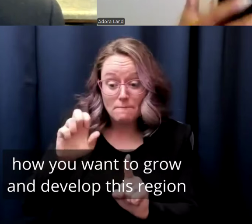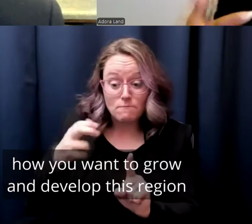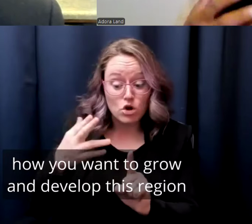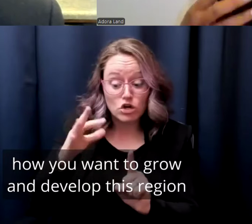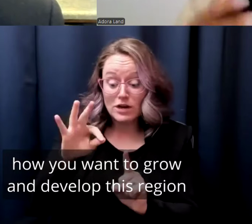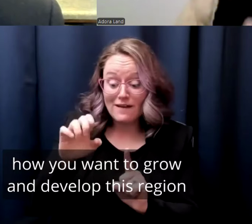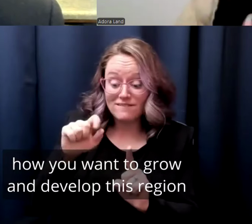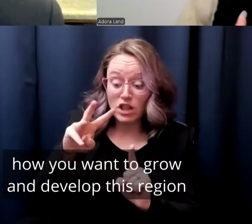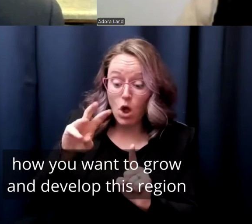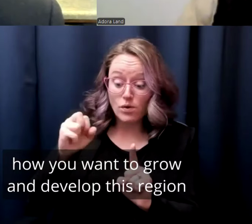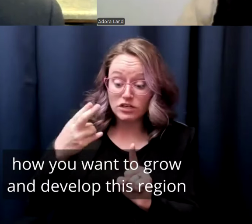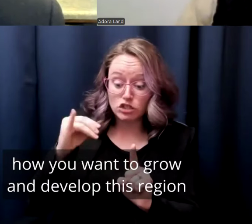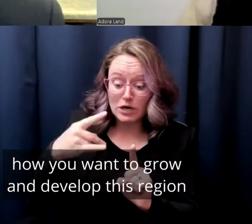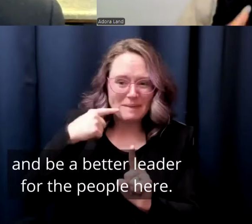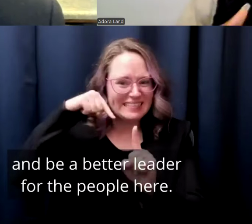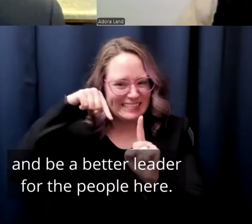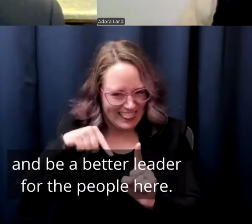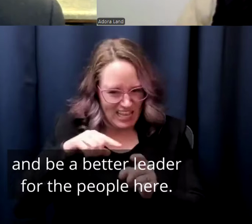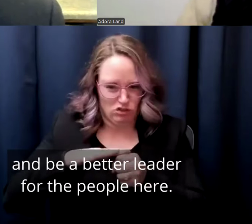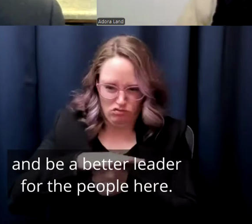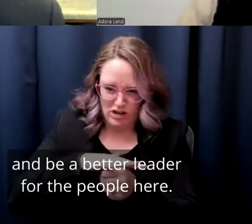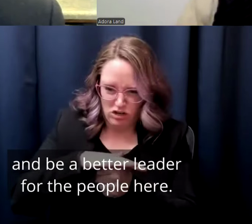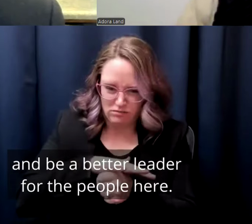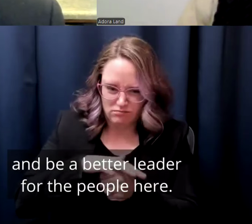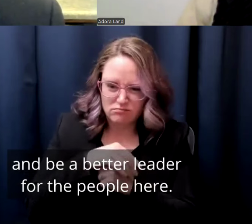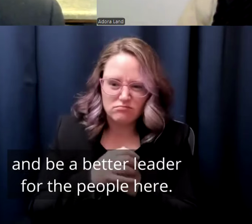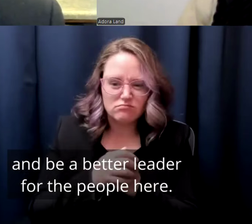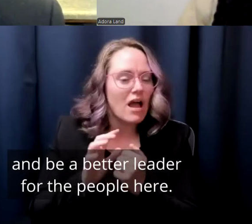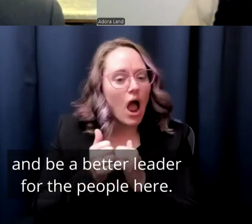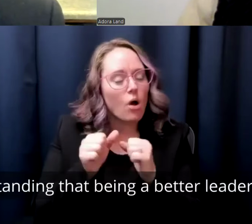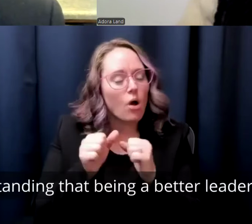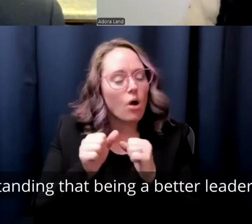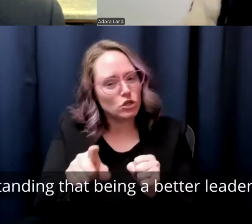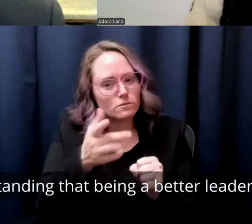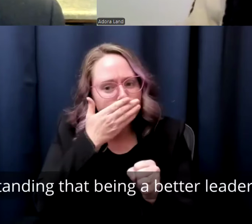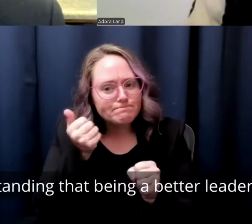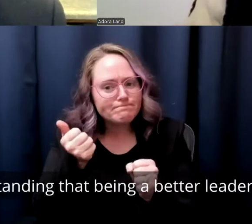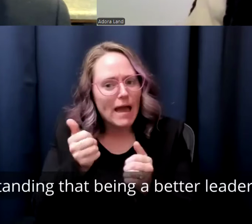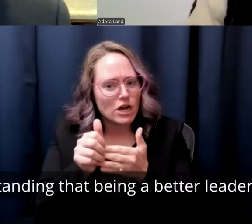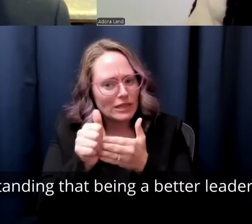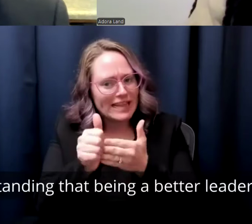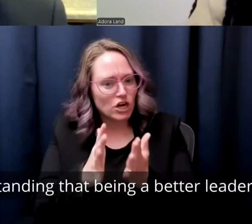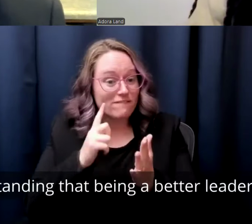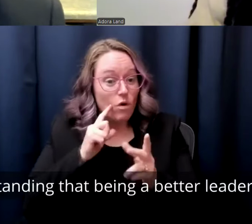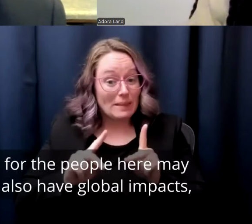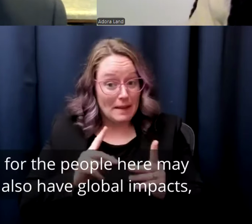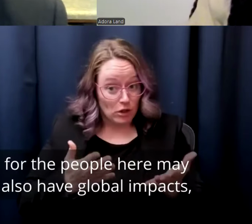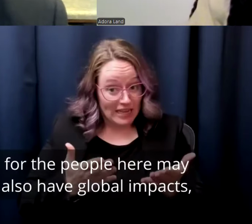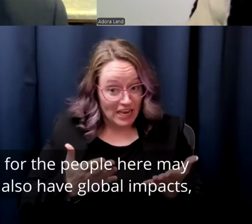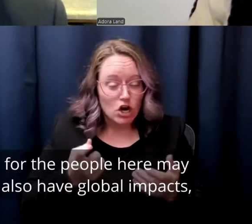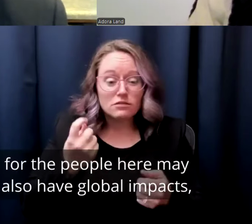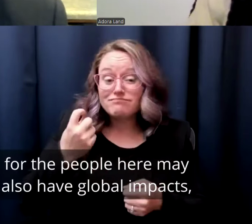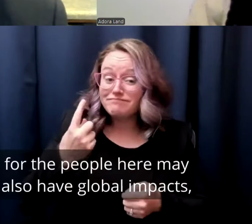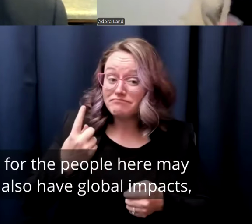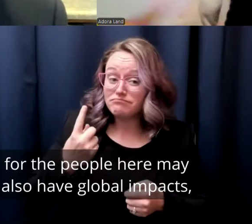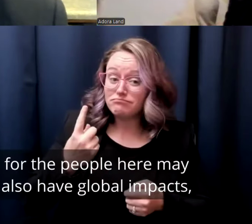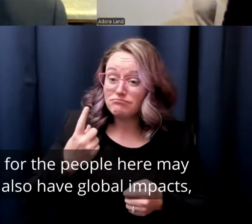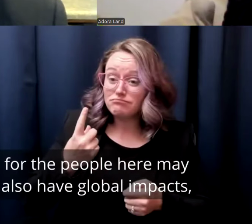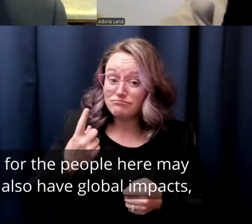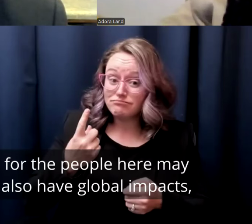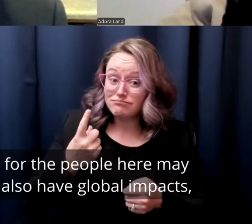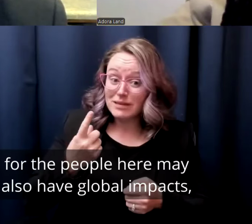grow and develop this region and be a better leader for the people here. Understanding that being a better leader for the people here